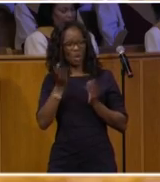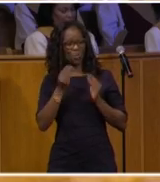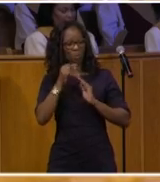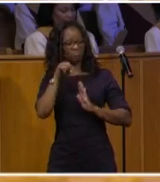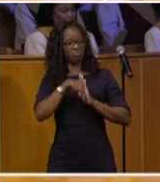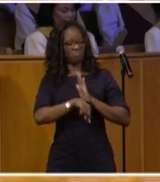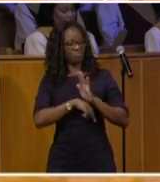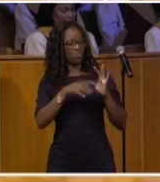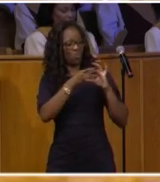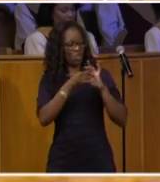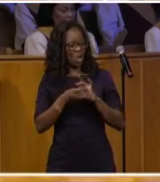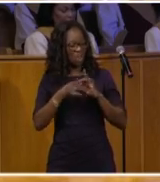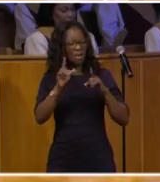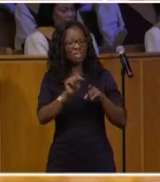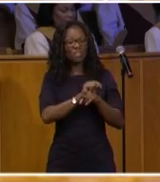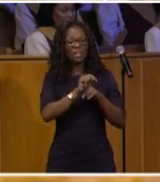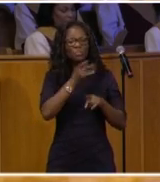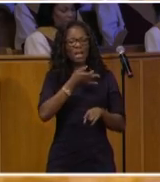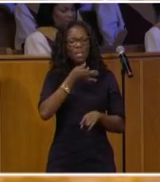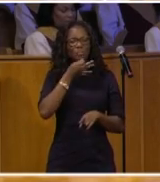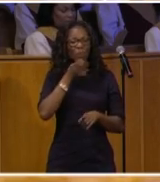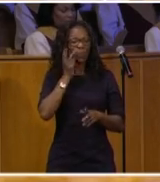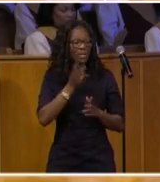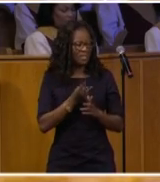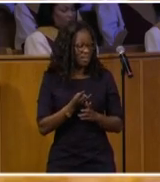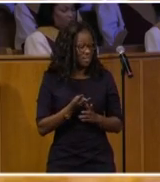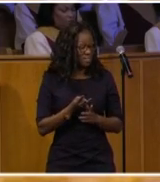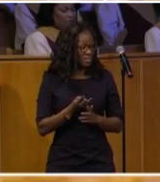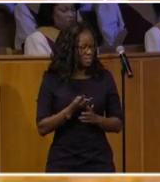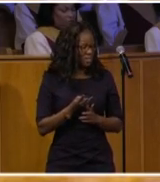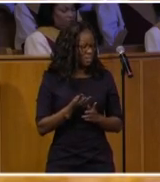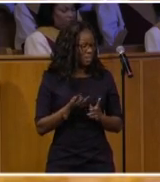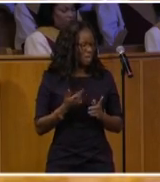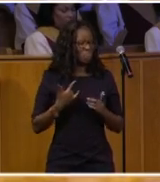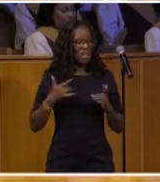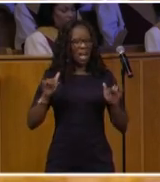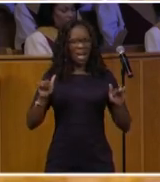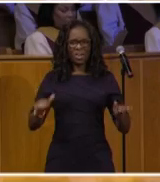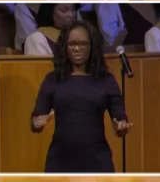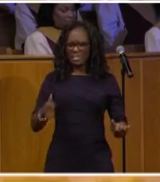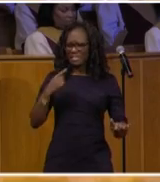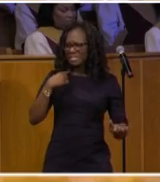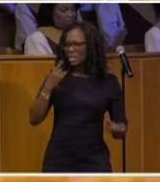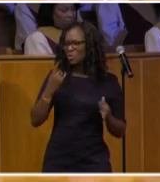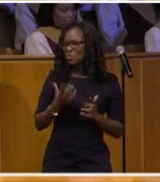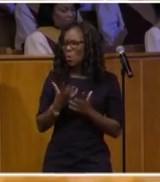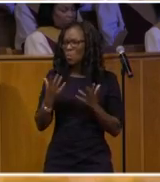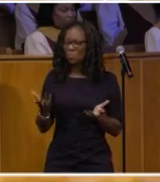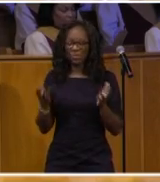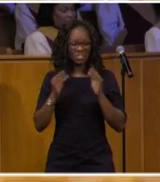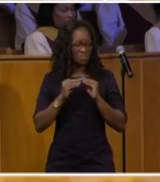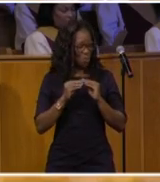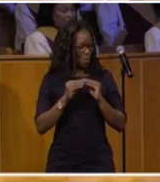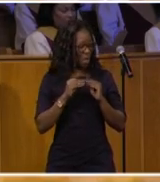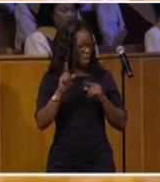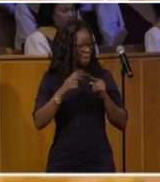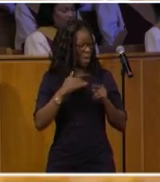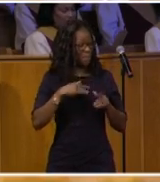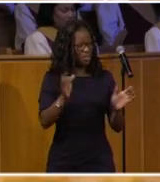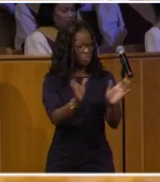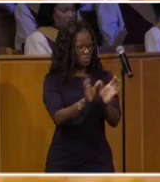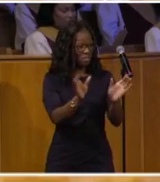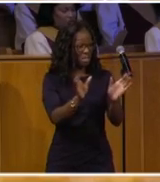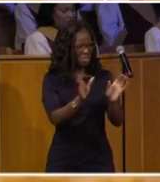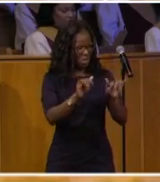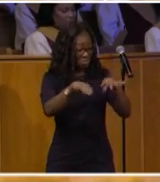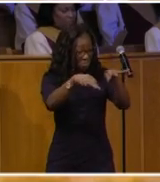about my training to be an expert witness. I could tell you so much more about my